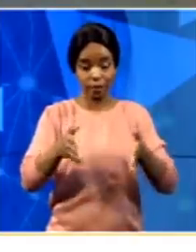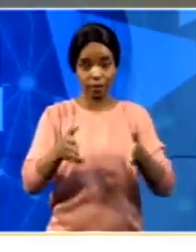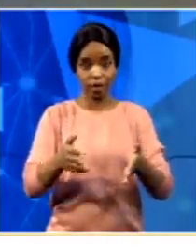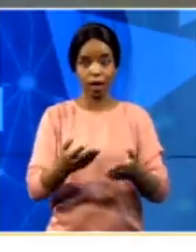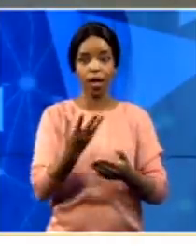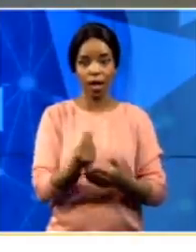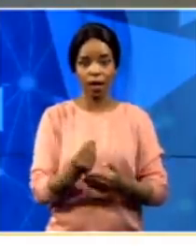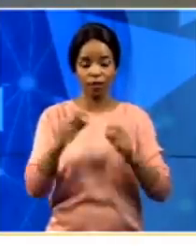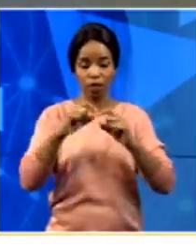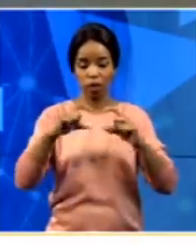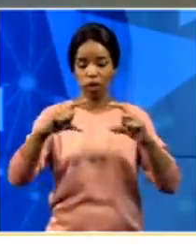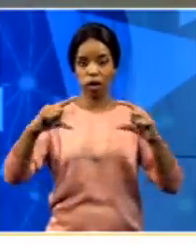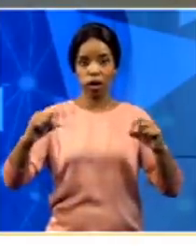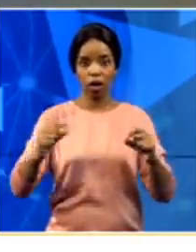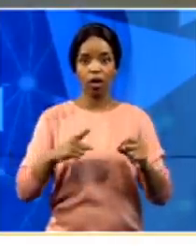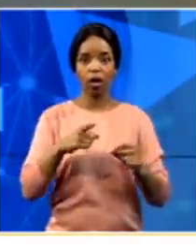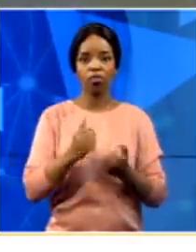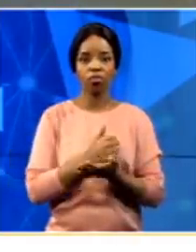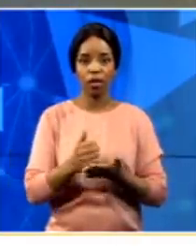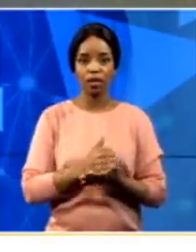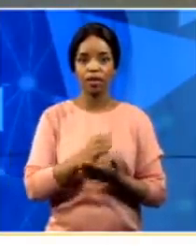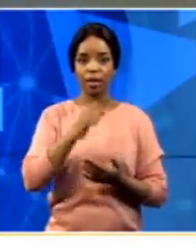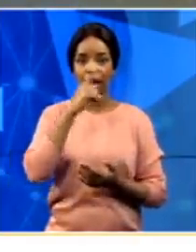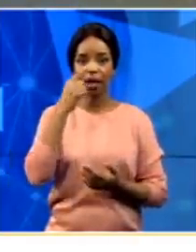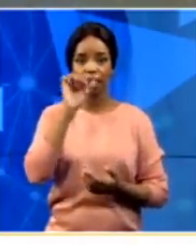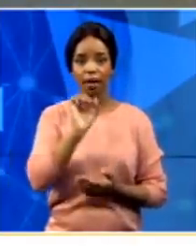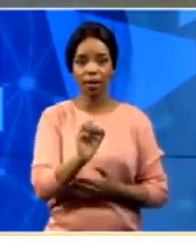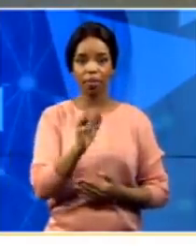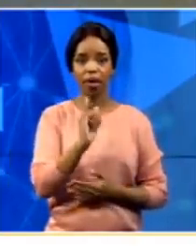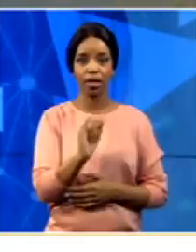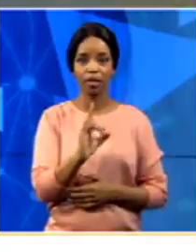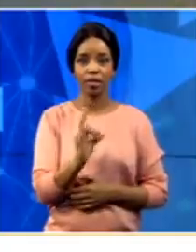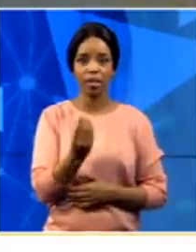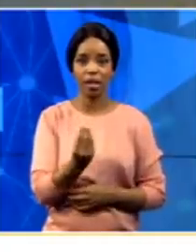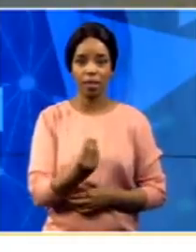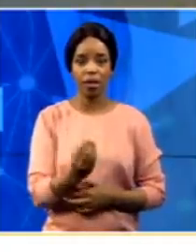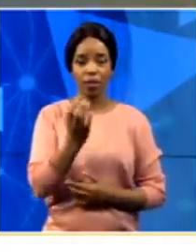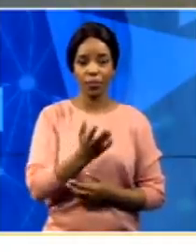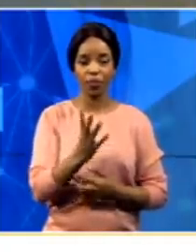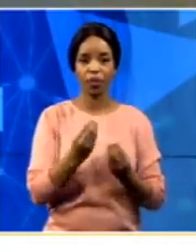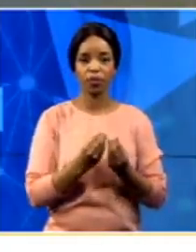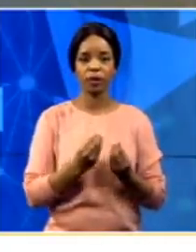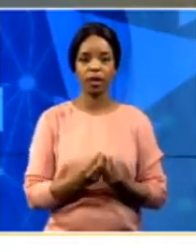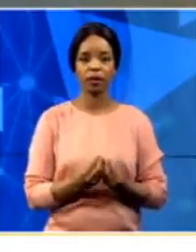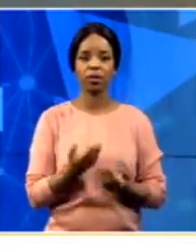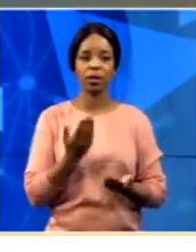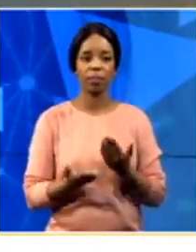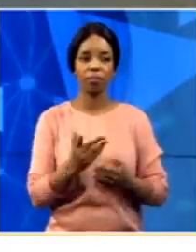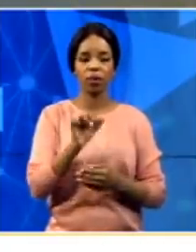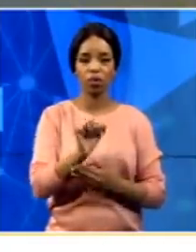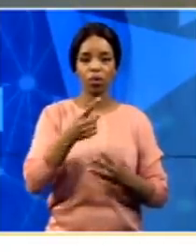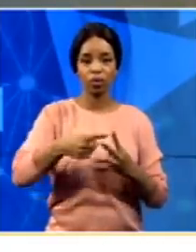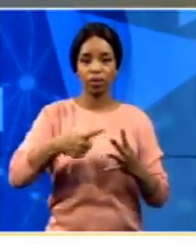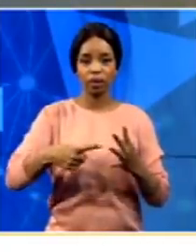can register. You go on, you register your name, and I imagine you've got to fill in your ID number and all of those things. And then perhaps your details will then come up once